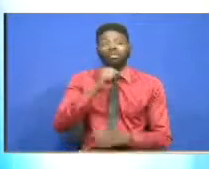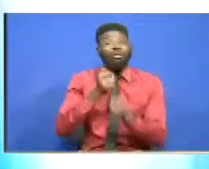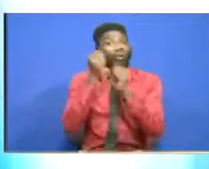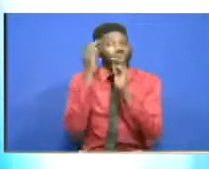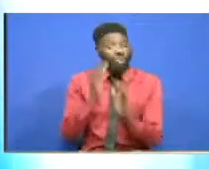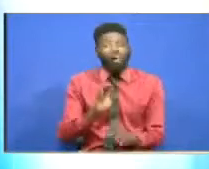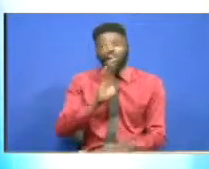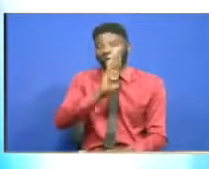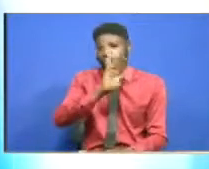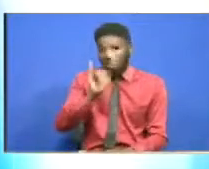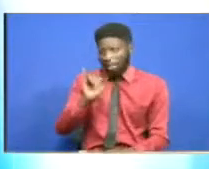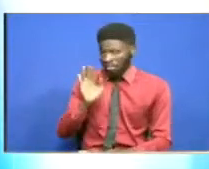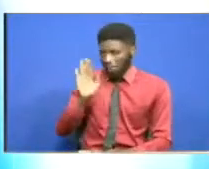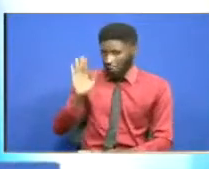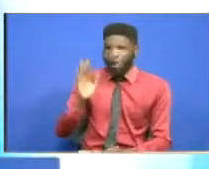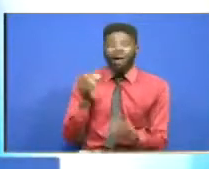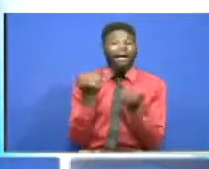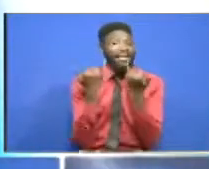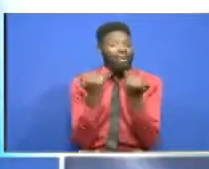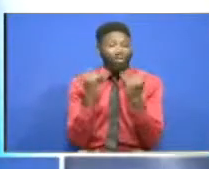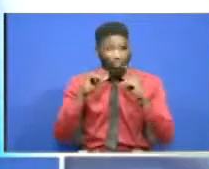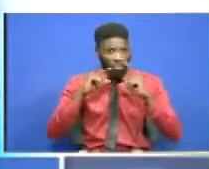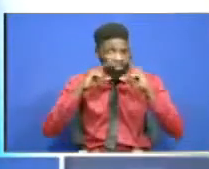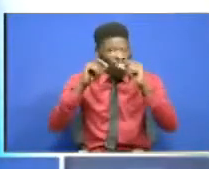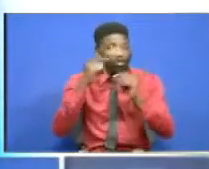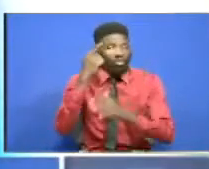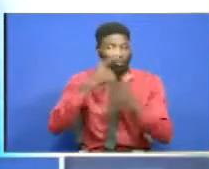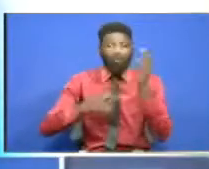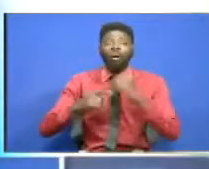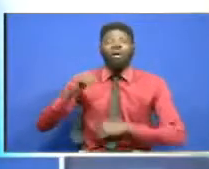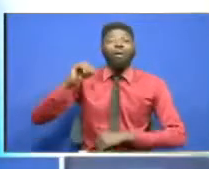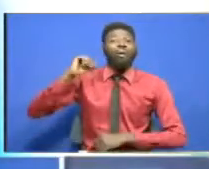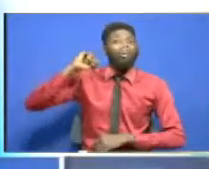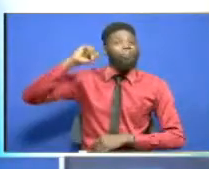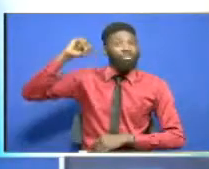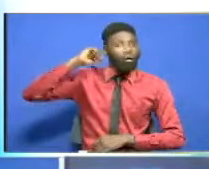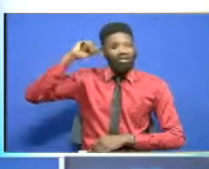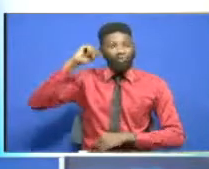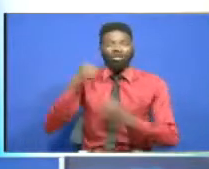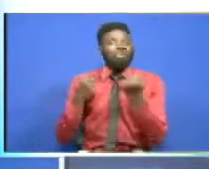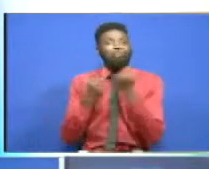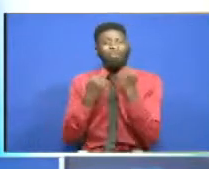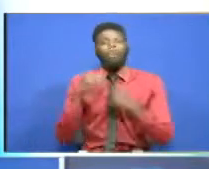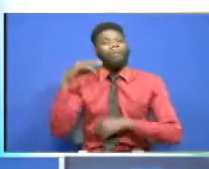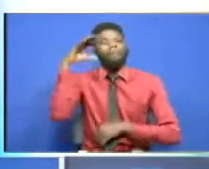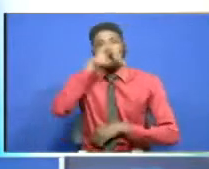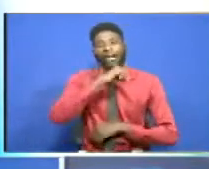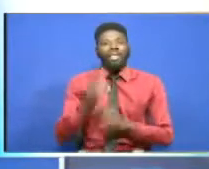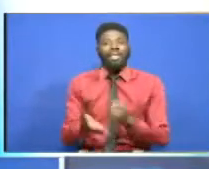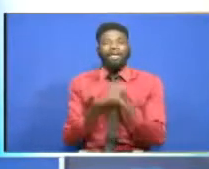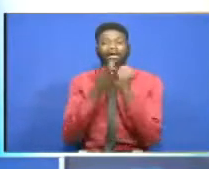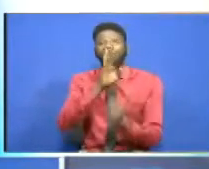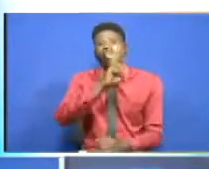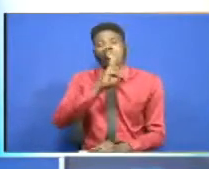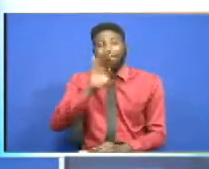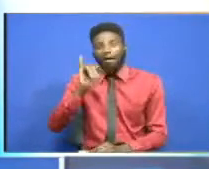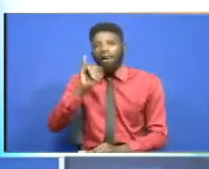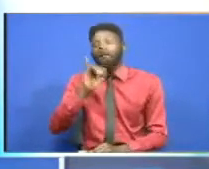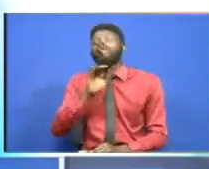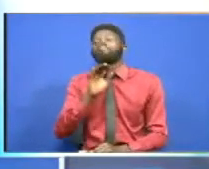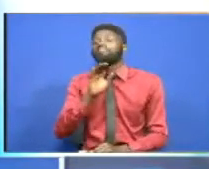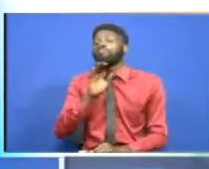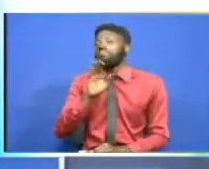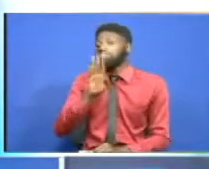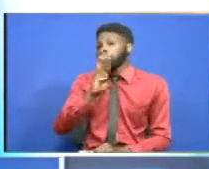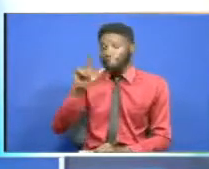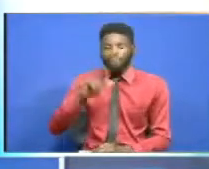Building Bridges Initiative now claim political goodwill is lurking to drive the BBI bill. Professor Adams Oloo,